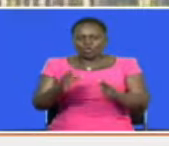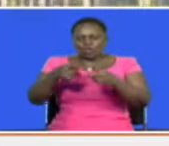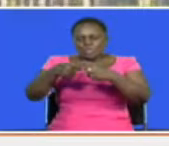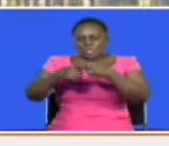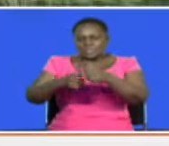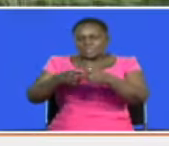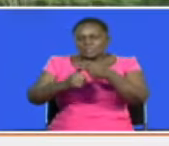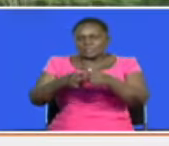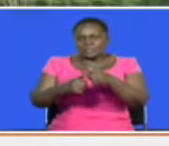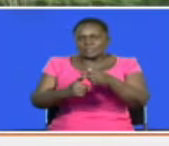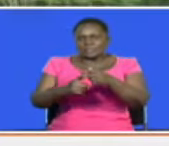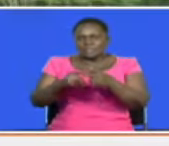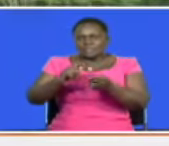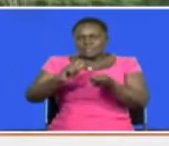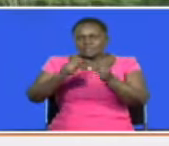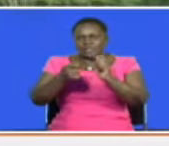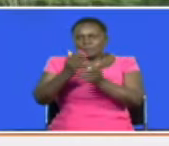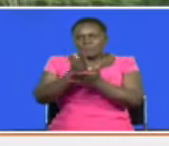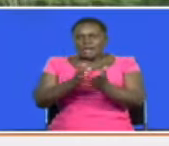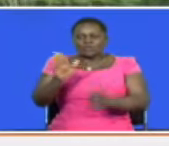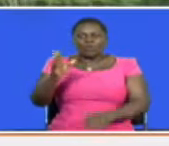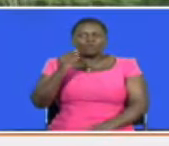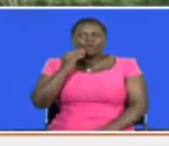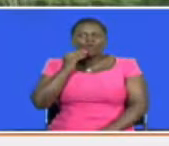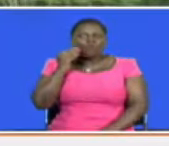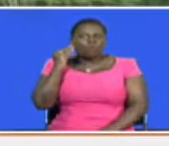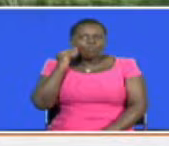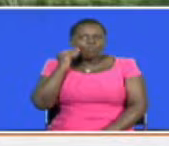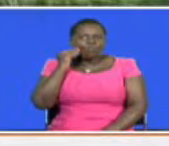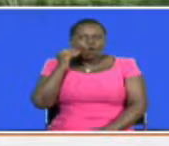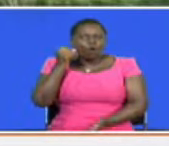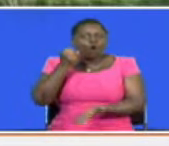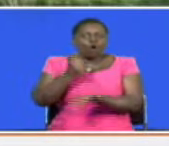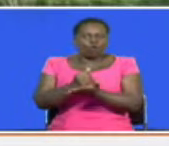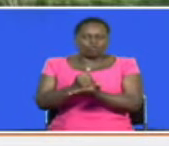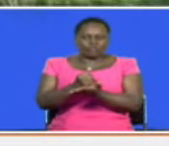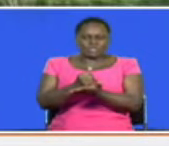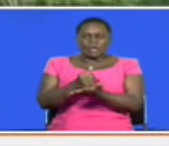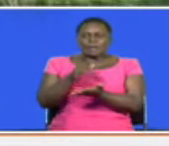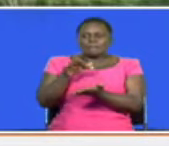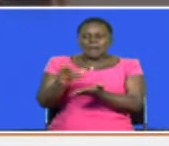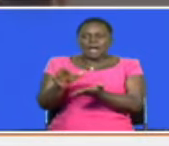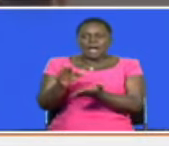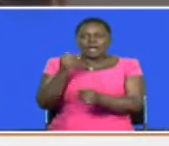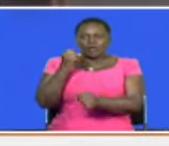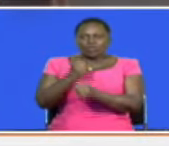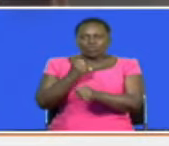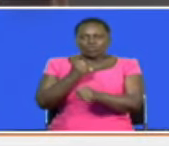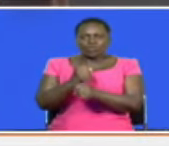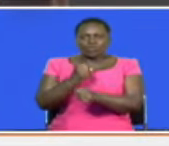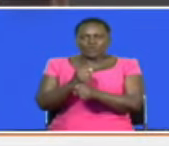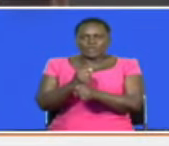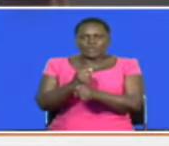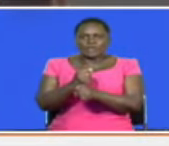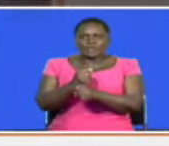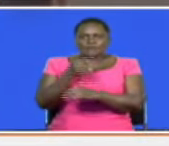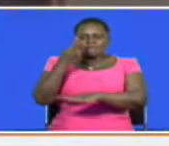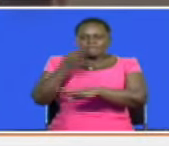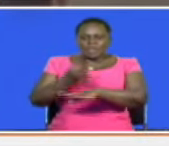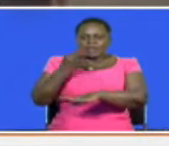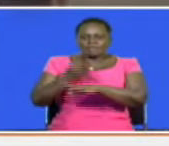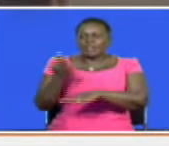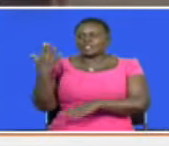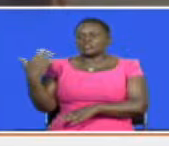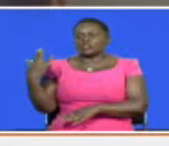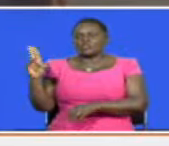engineer had converted part of his Porsche home into an office where he is alleged to have been making fake